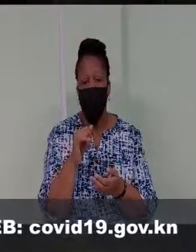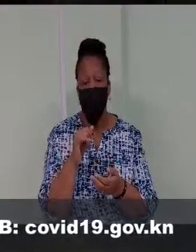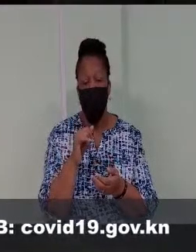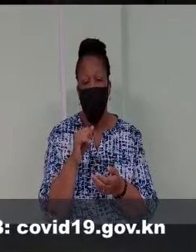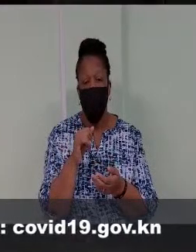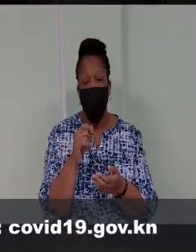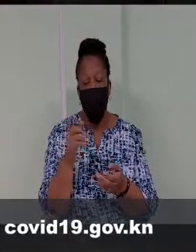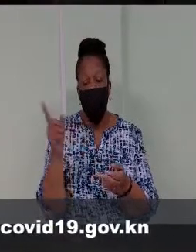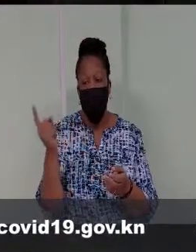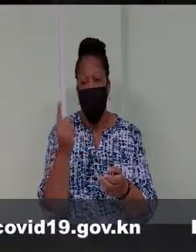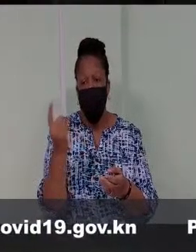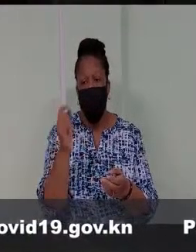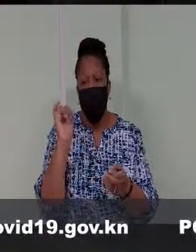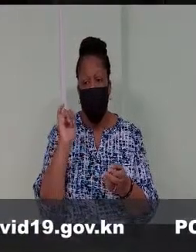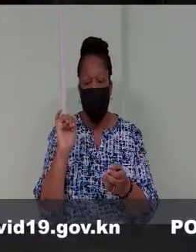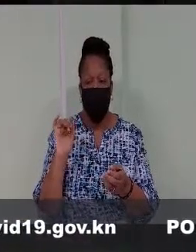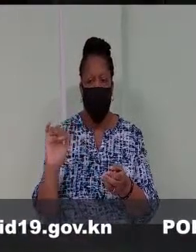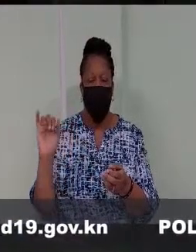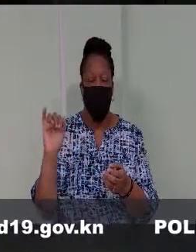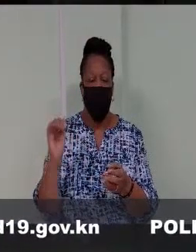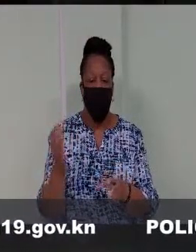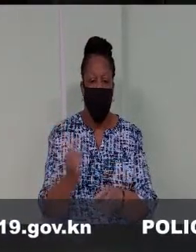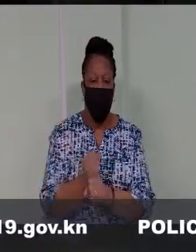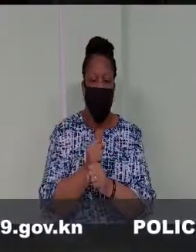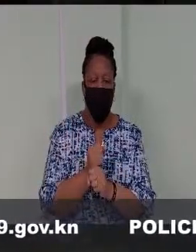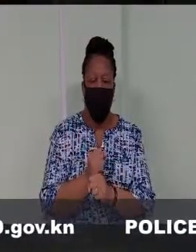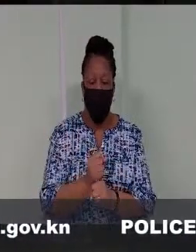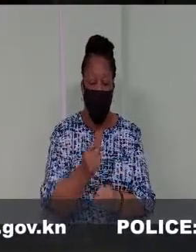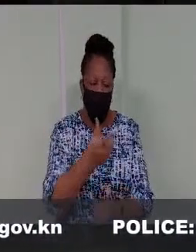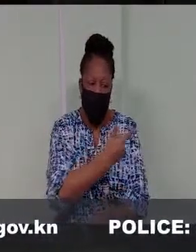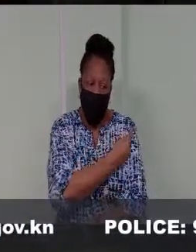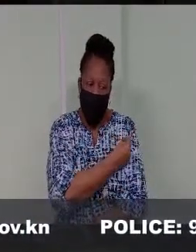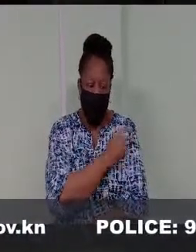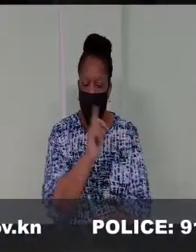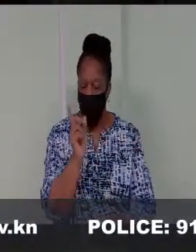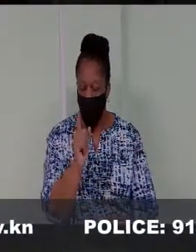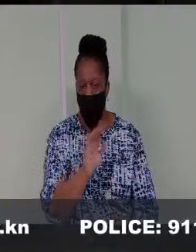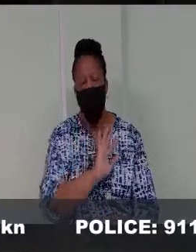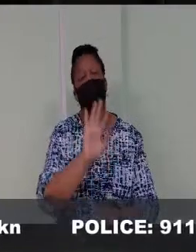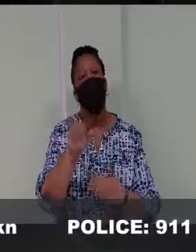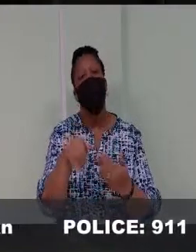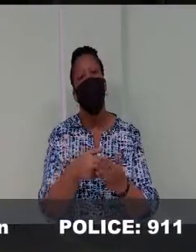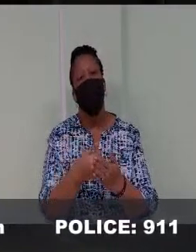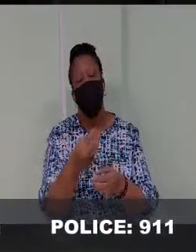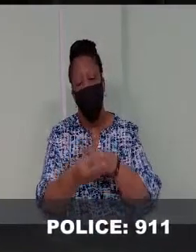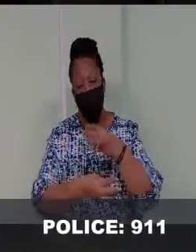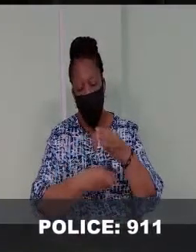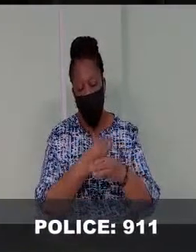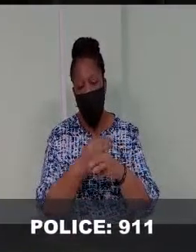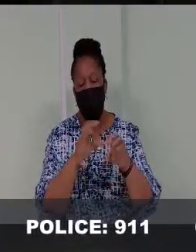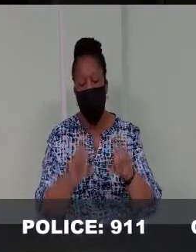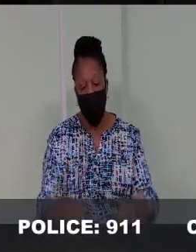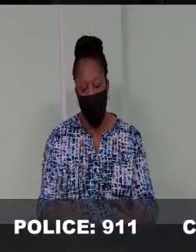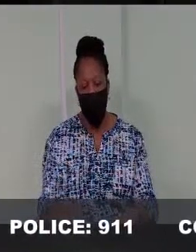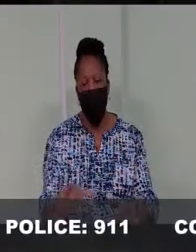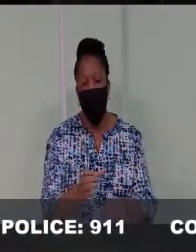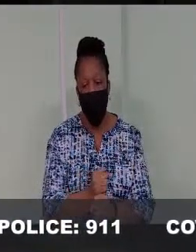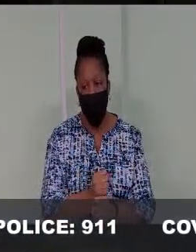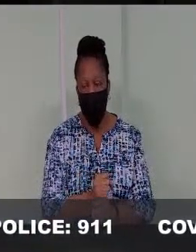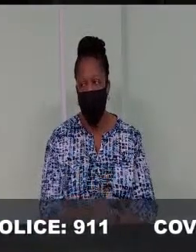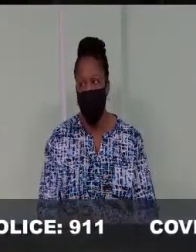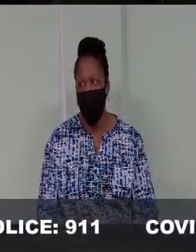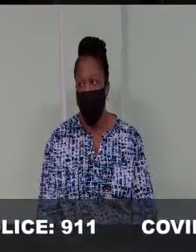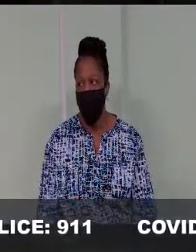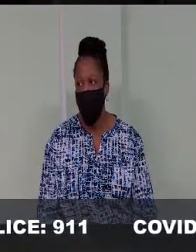private organizations, to make sure that the cost of the vaccine can come down and it can be readily available. And this will only be put